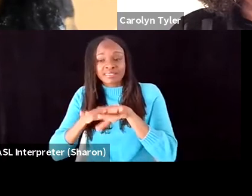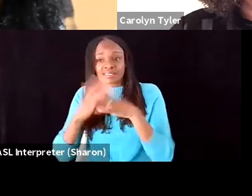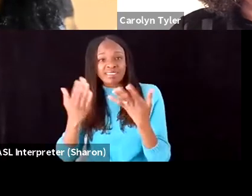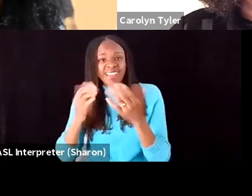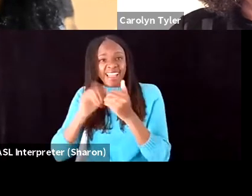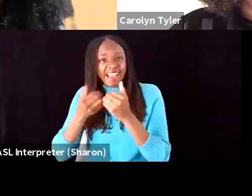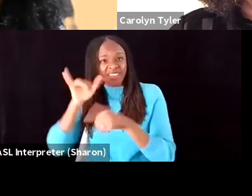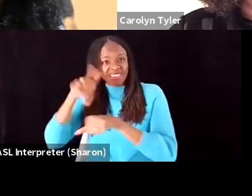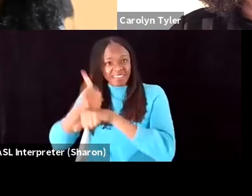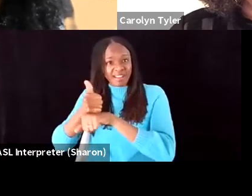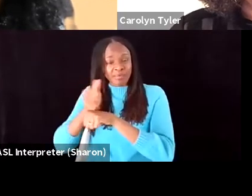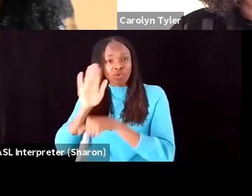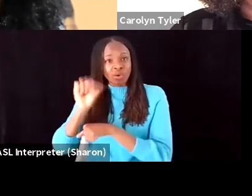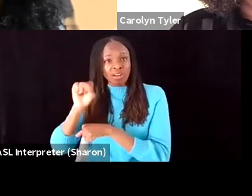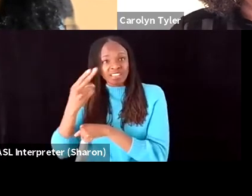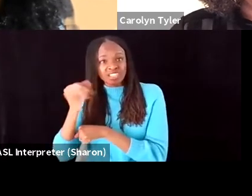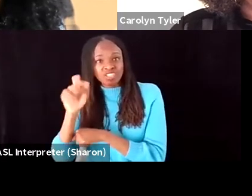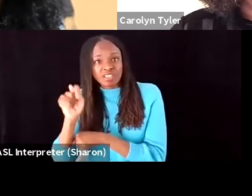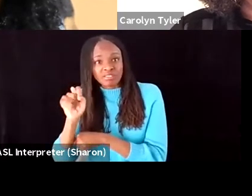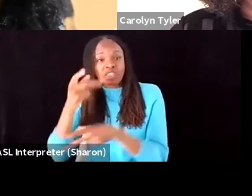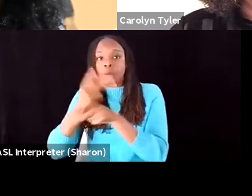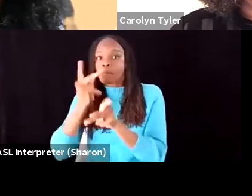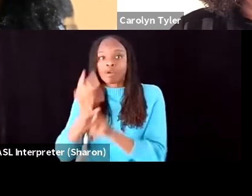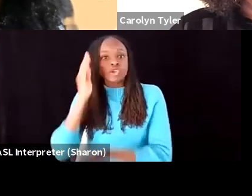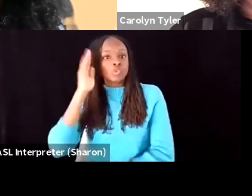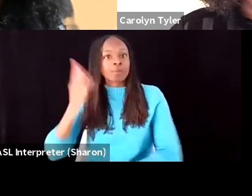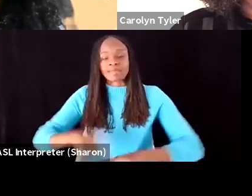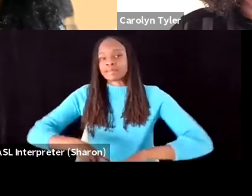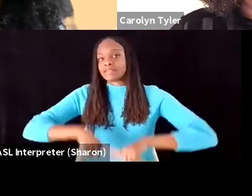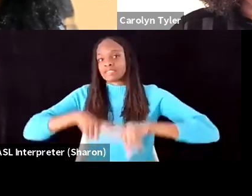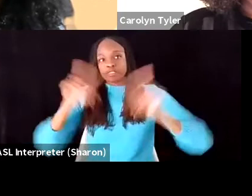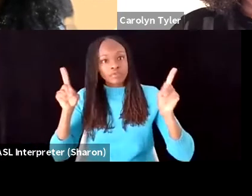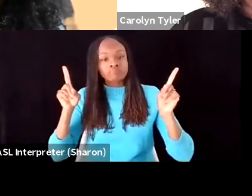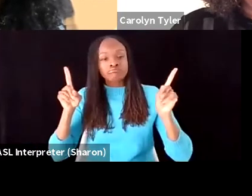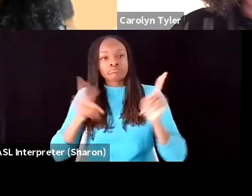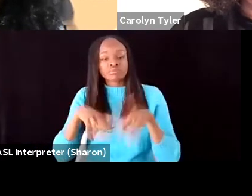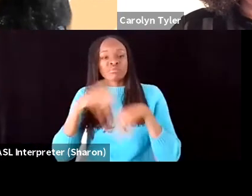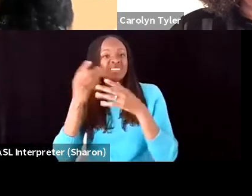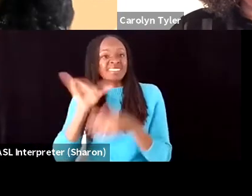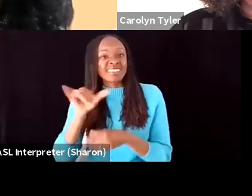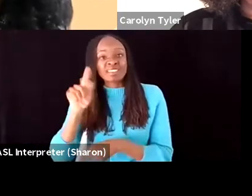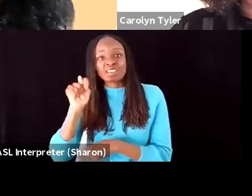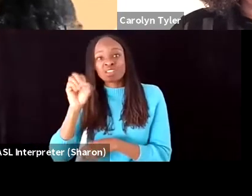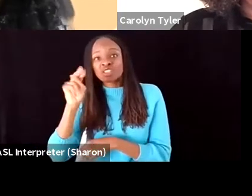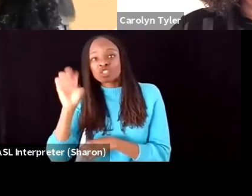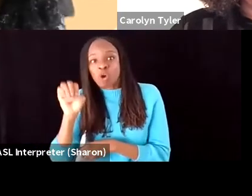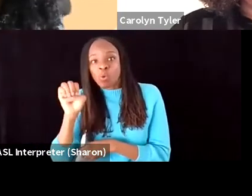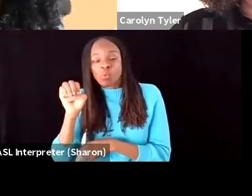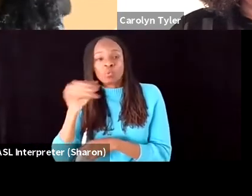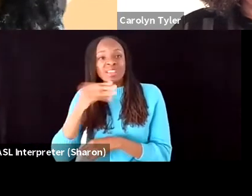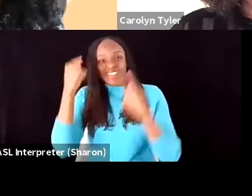shift, the product will be completely different in the sense of tone and thoughts behind the